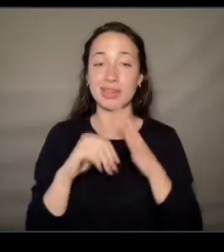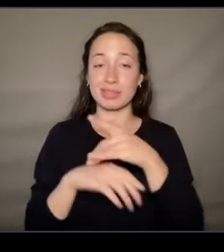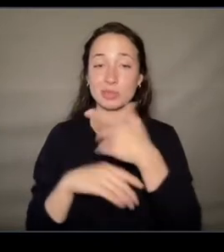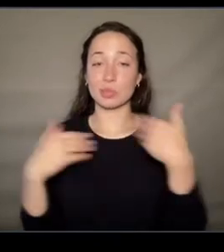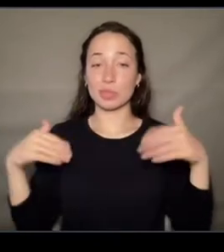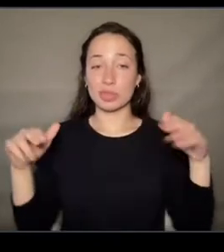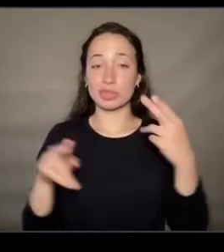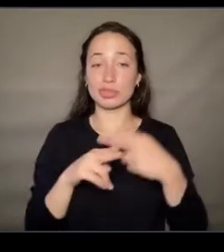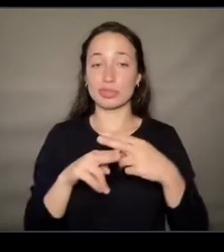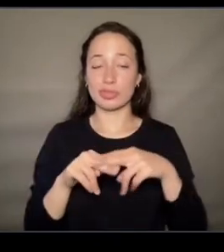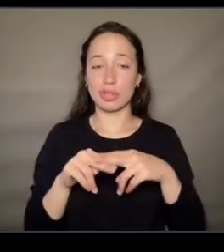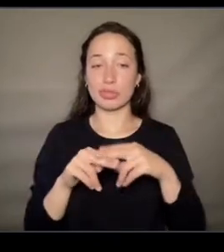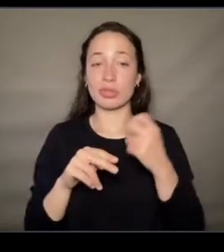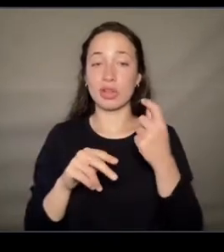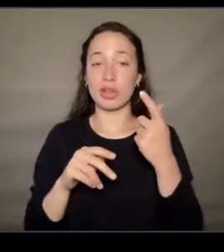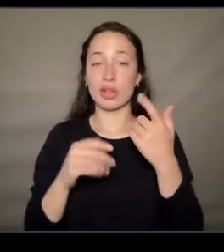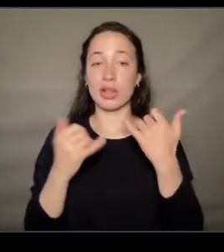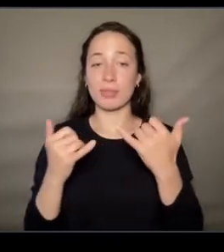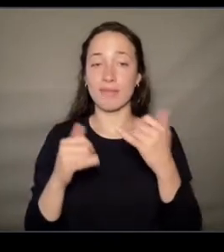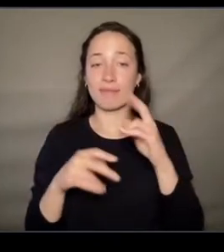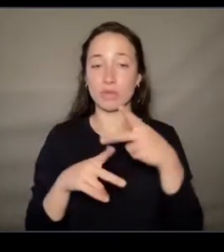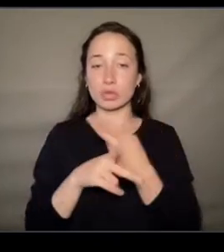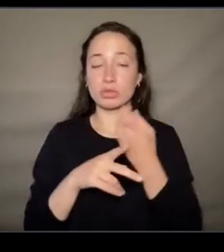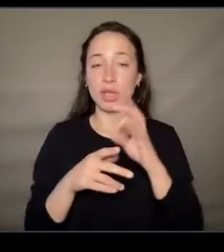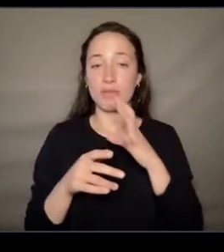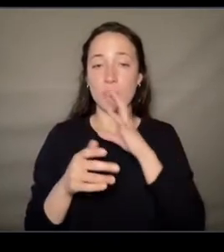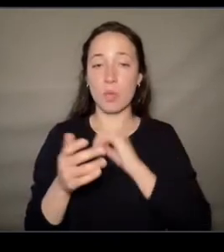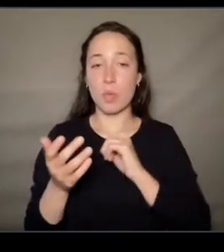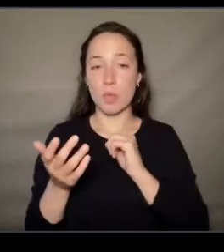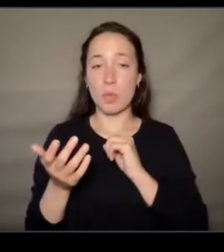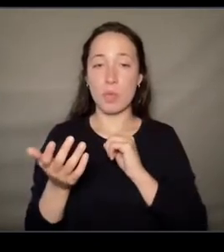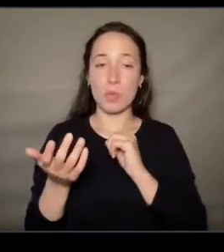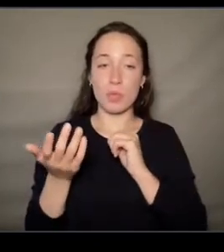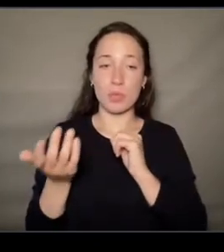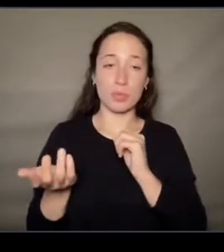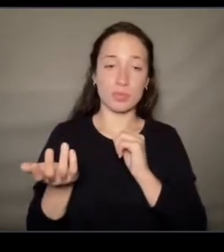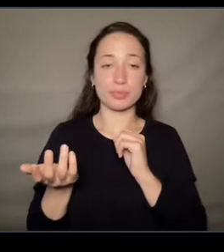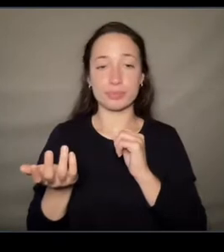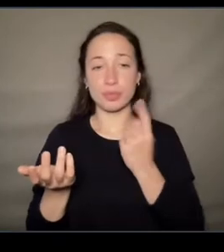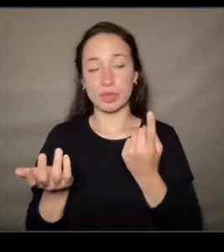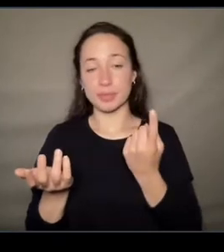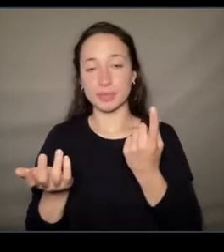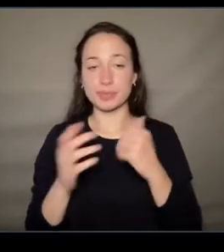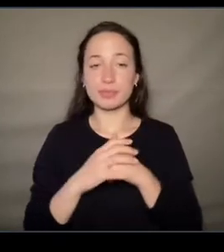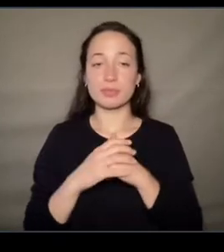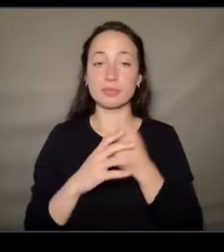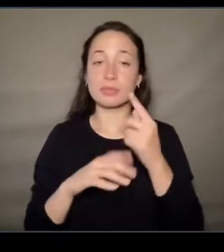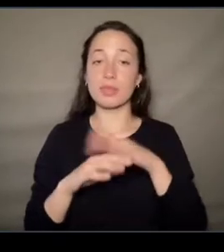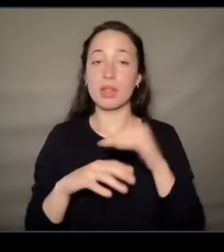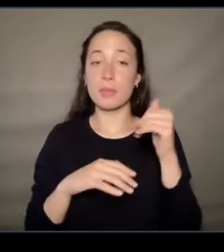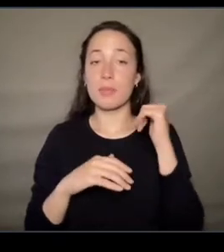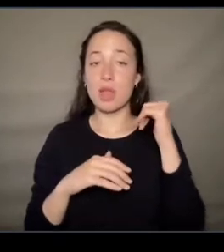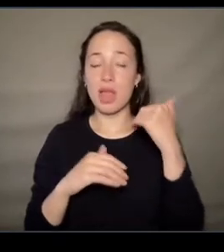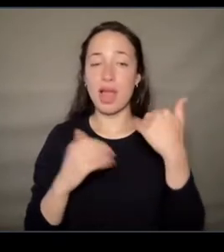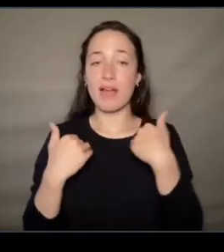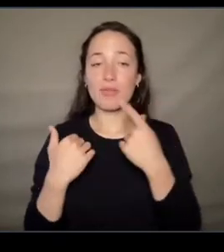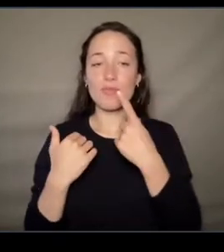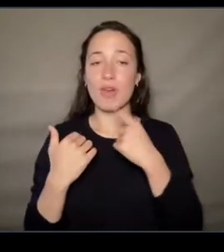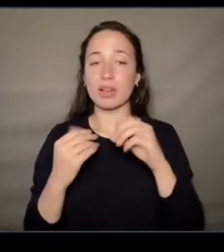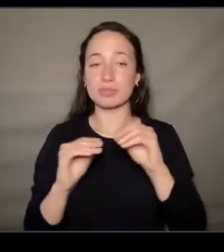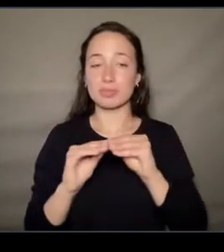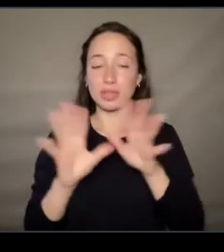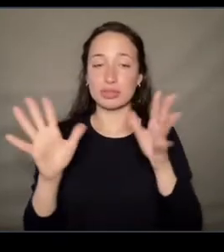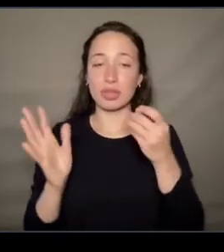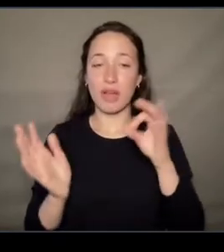this wing chair as well, a contemporary version of the old wingback chairs. On the